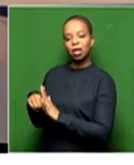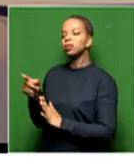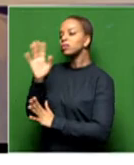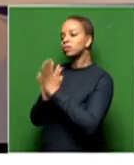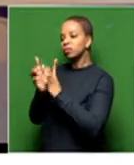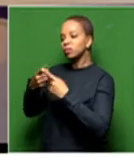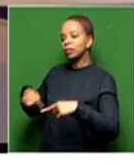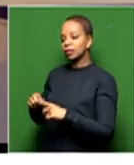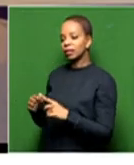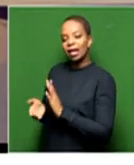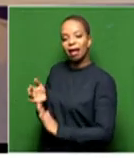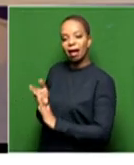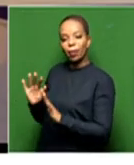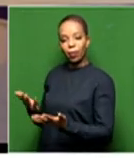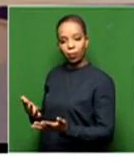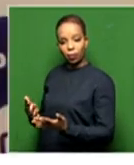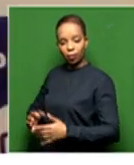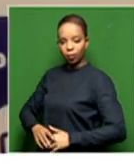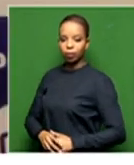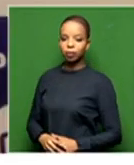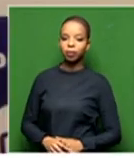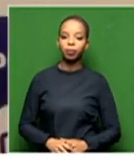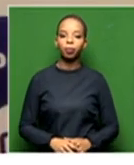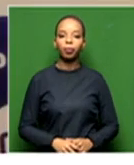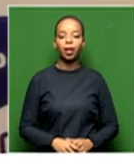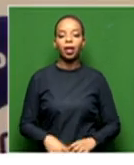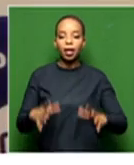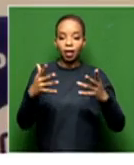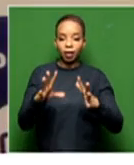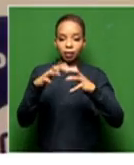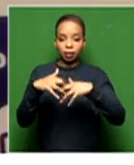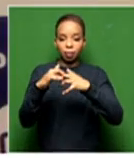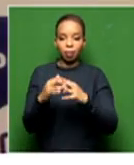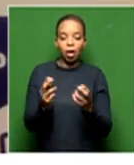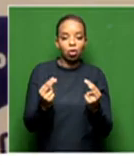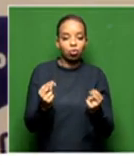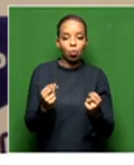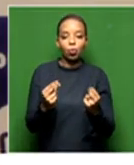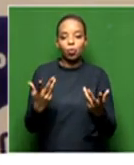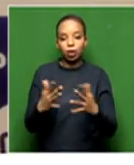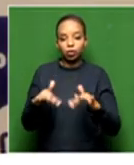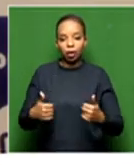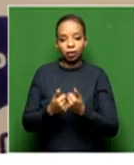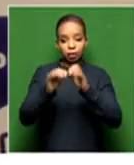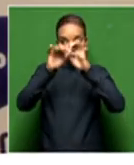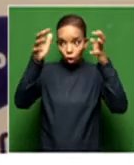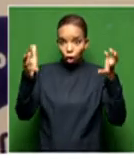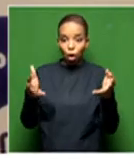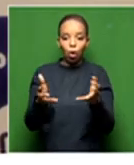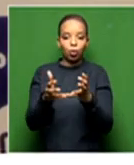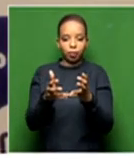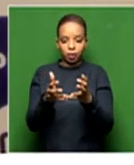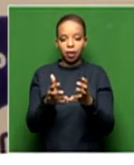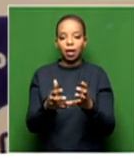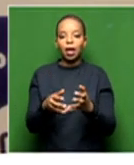Well, that's right. COVID has created a whole new series of challenges for everybody globally at the moment. And organizers